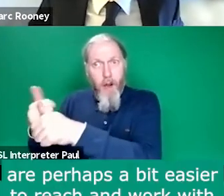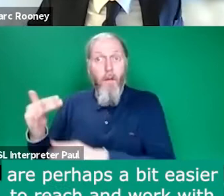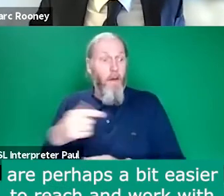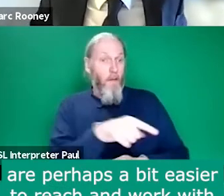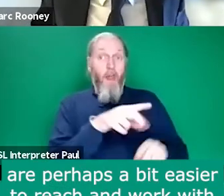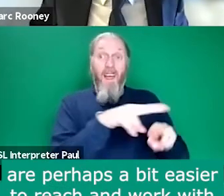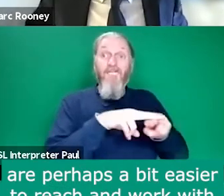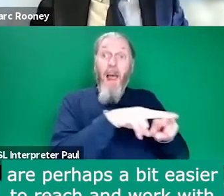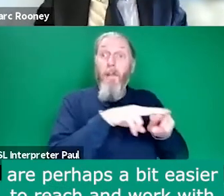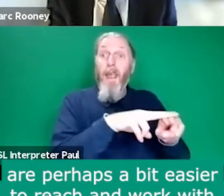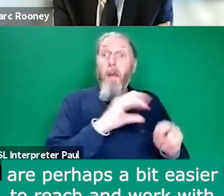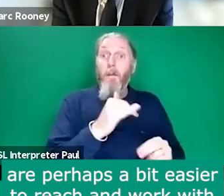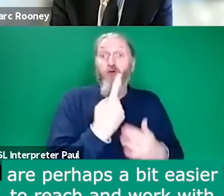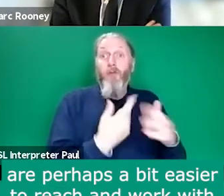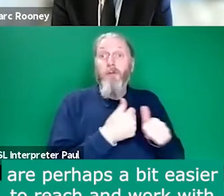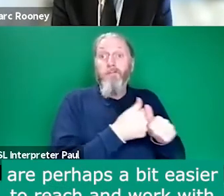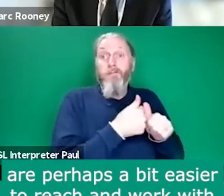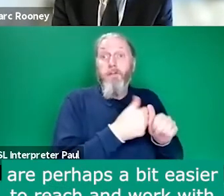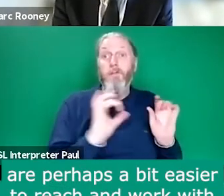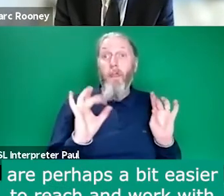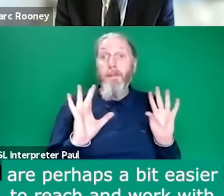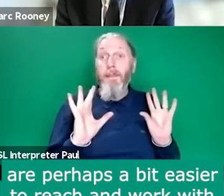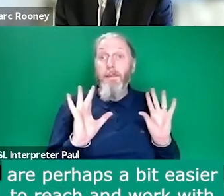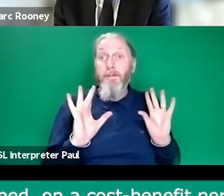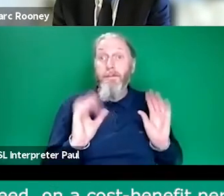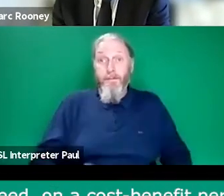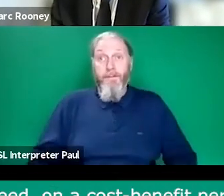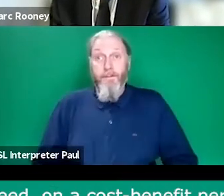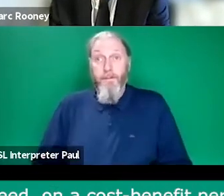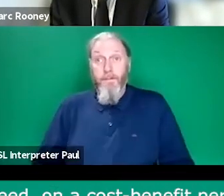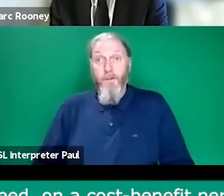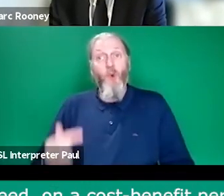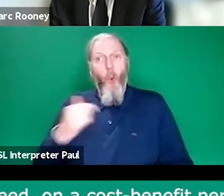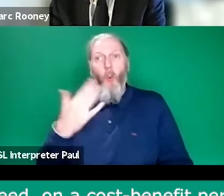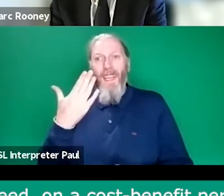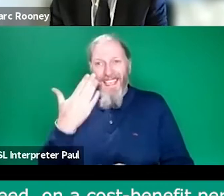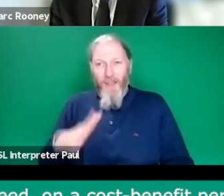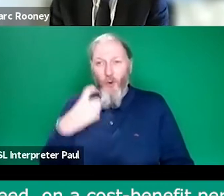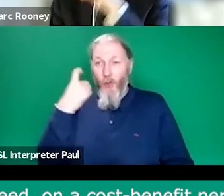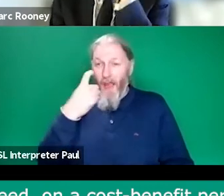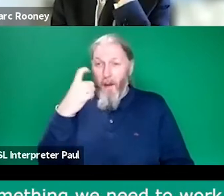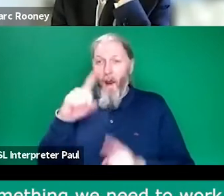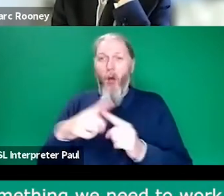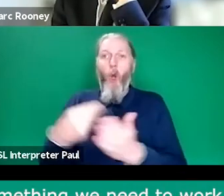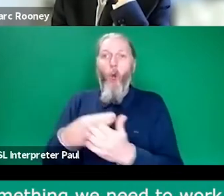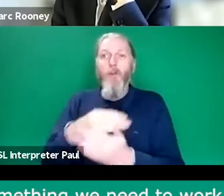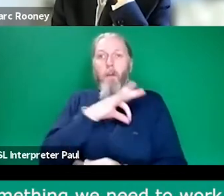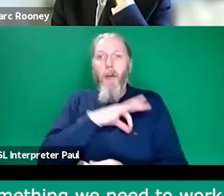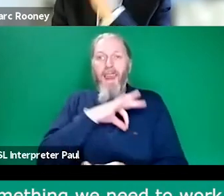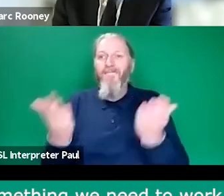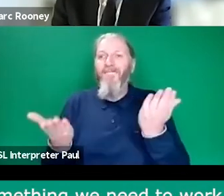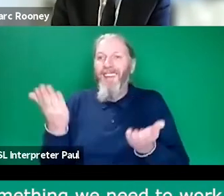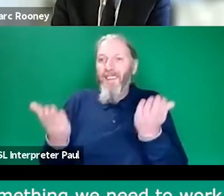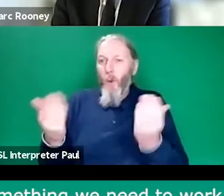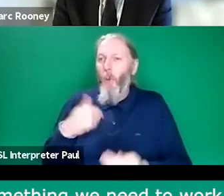who perhaps are a bit easier to reach and work with. So we need, on it from a cost benefit perspective, that's something we need to